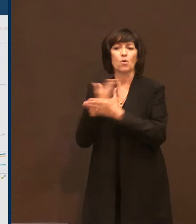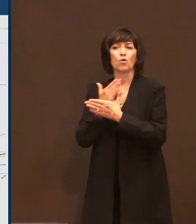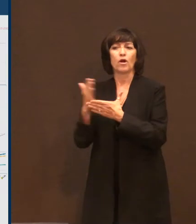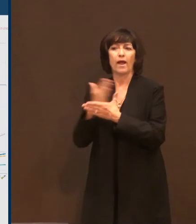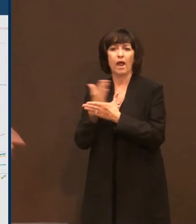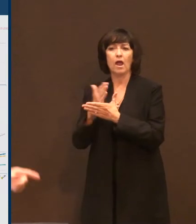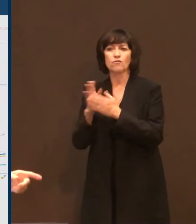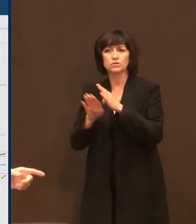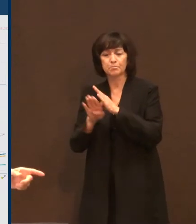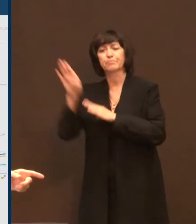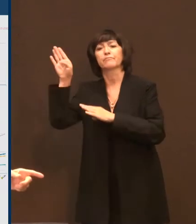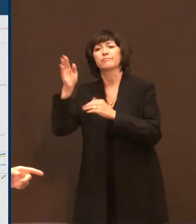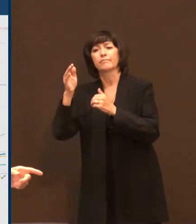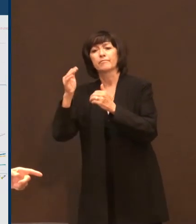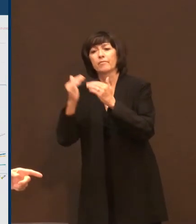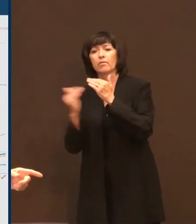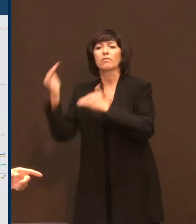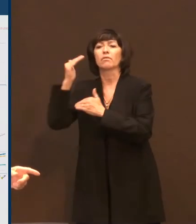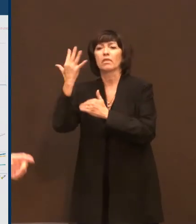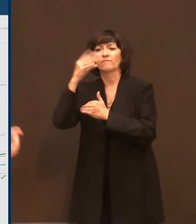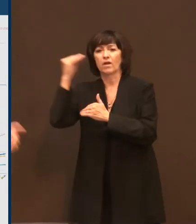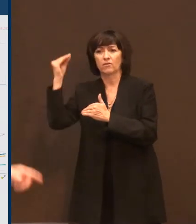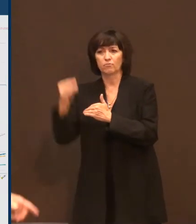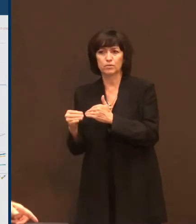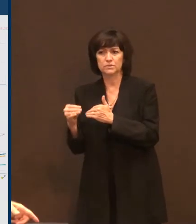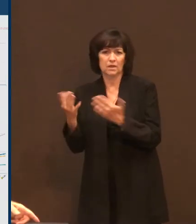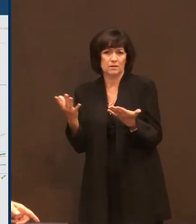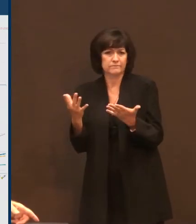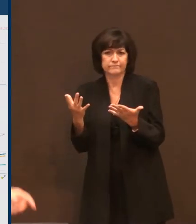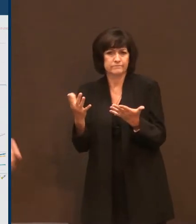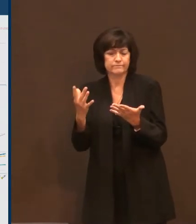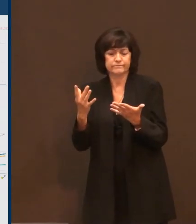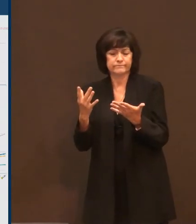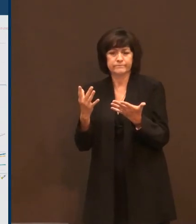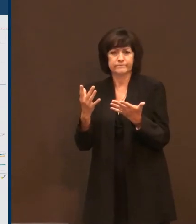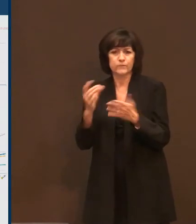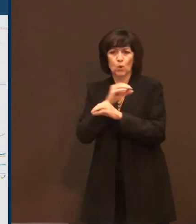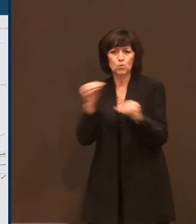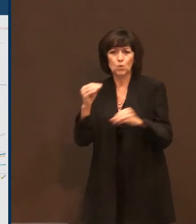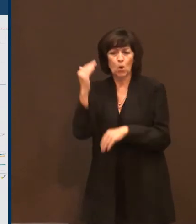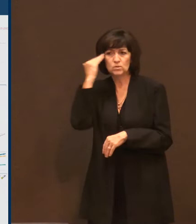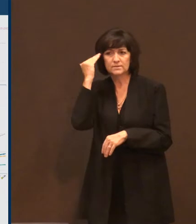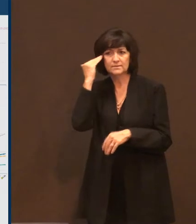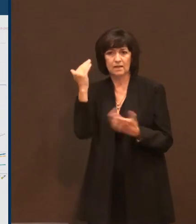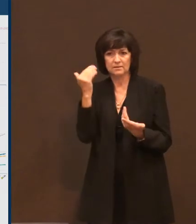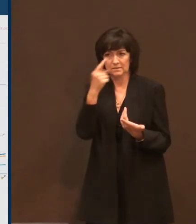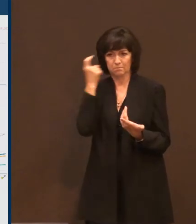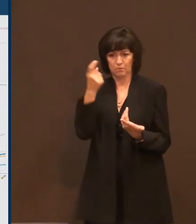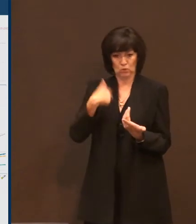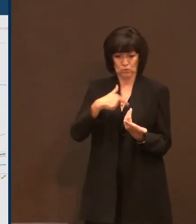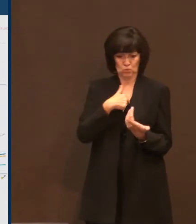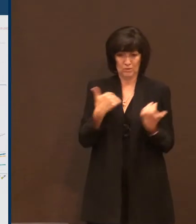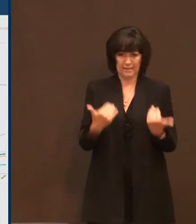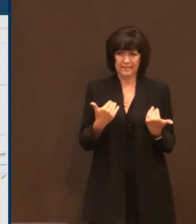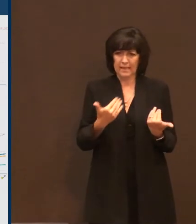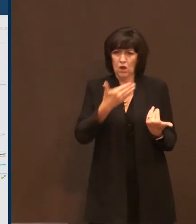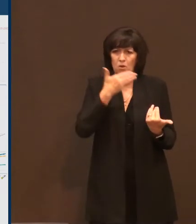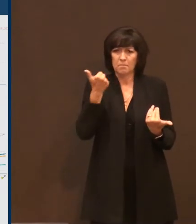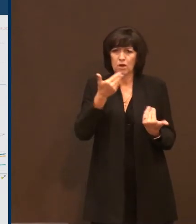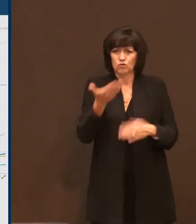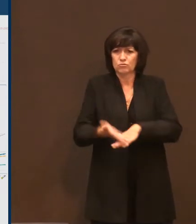today than we were when we were first put on the list 2 weeks ago, and we're better today than we were last week when we were taken off the